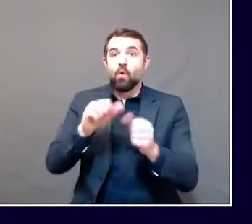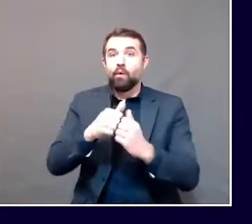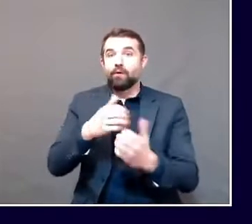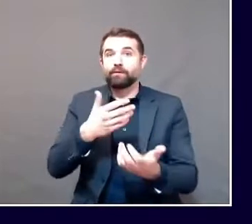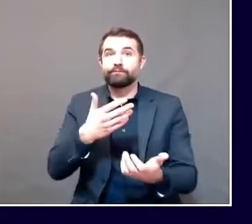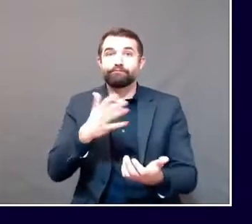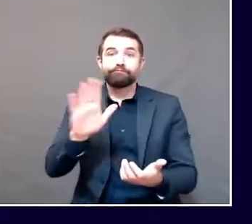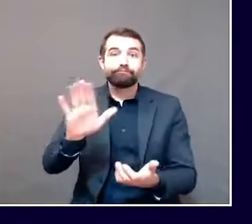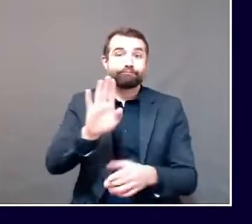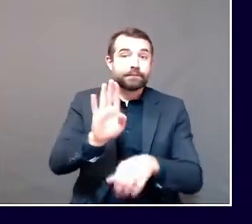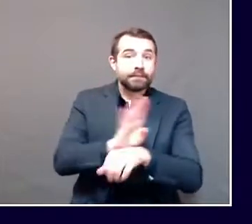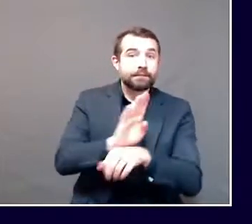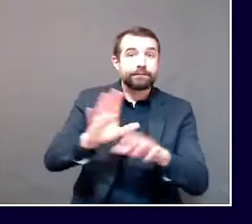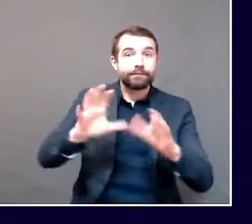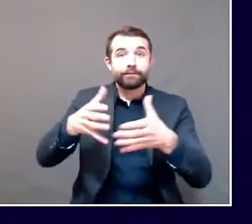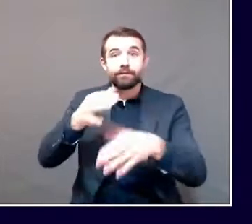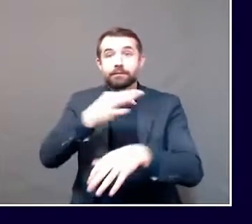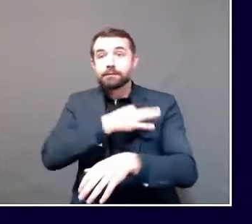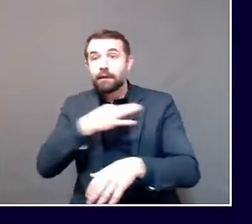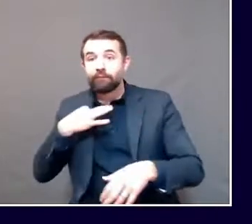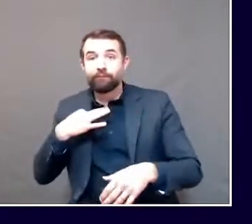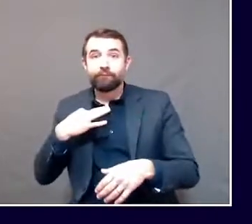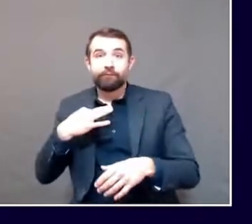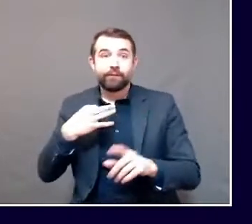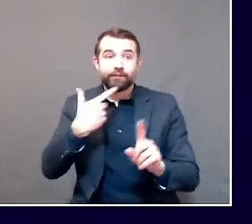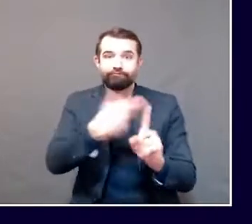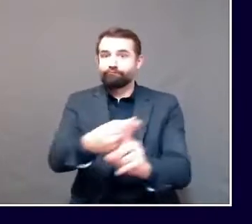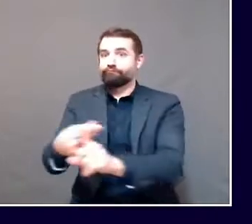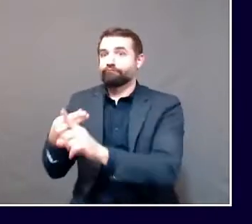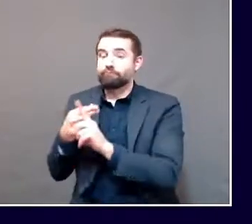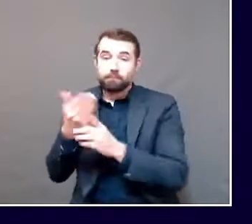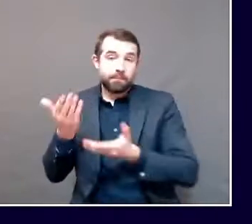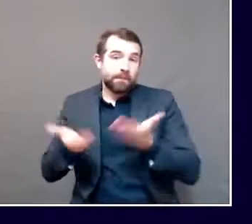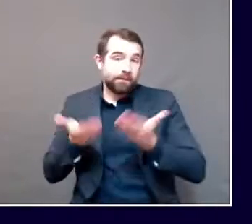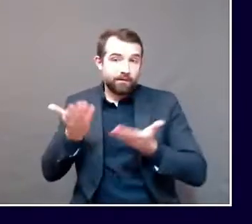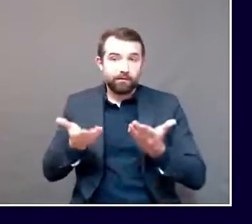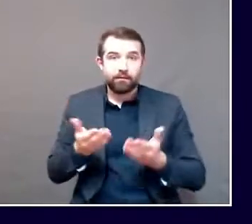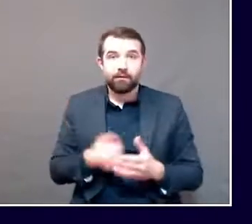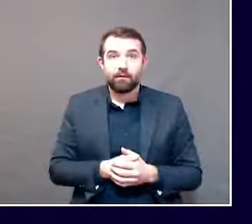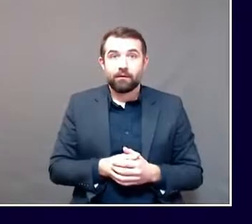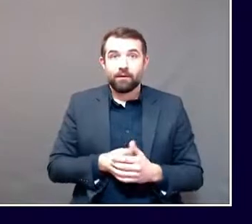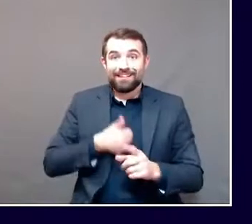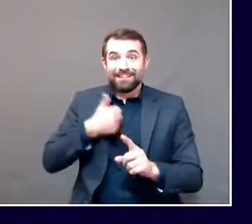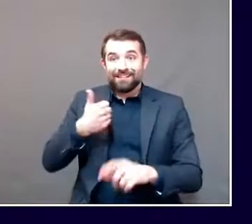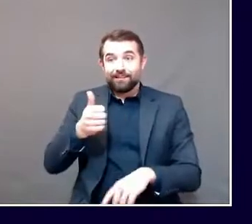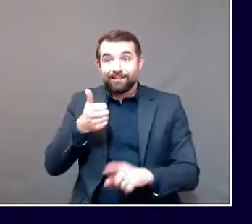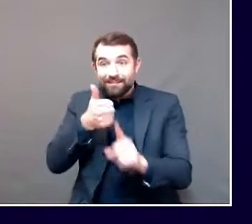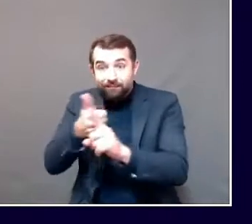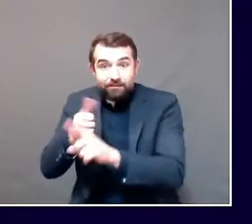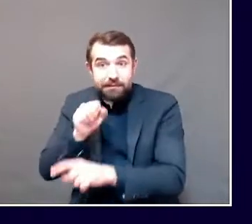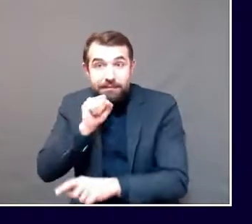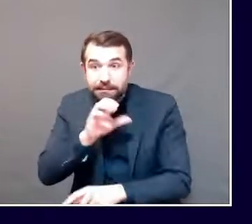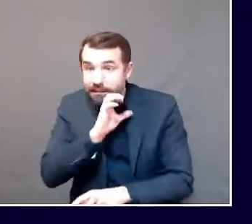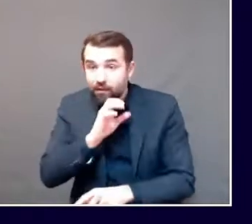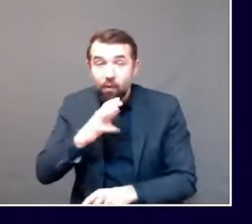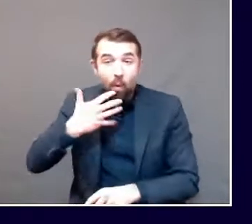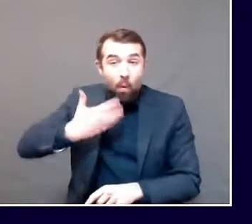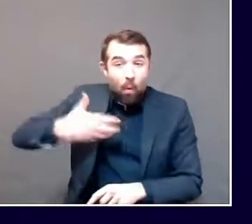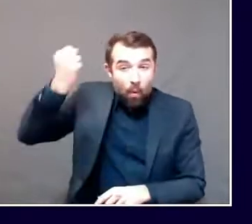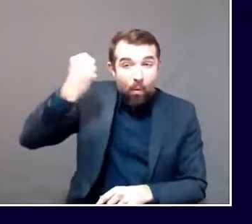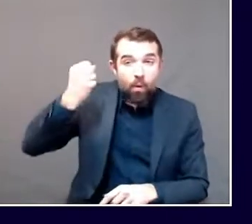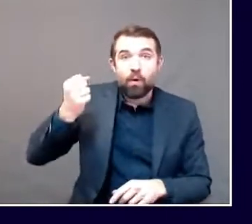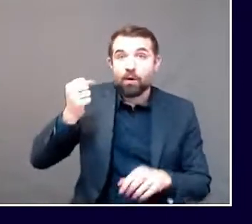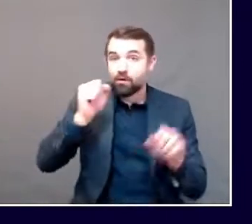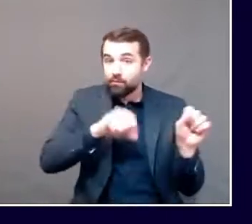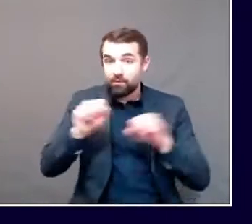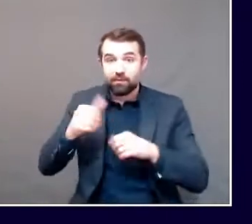you are an older individual, you may get vaccinated, for example, as part of your normal healthcare at your doctor's office or at